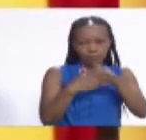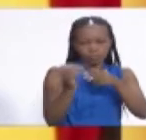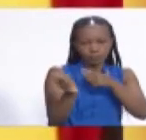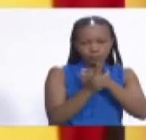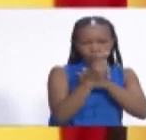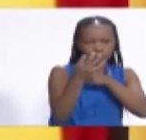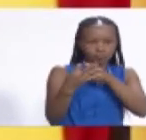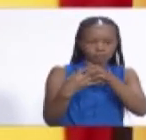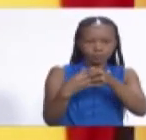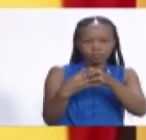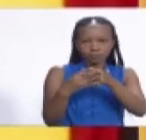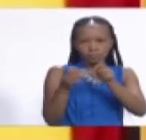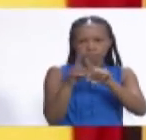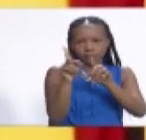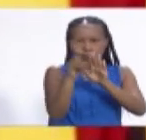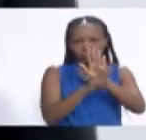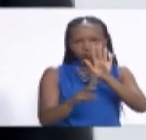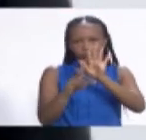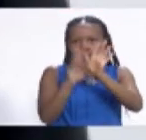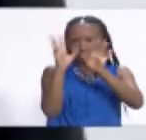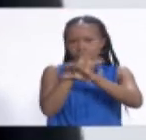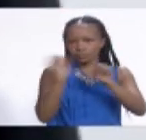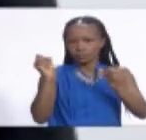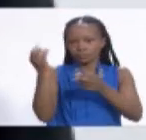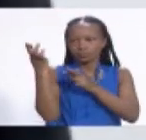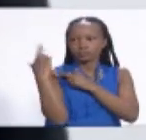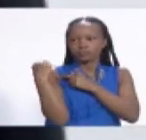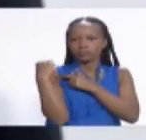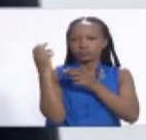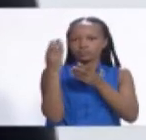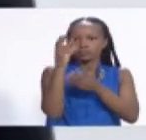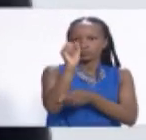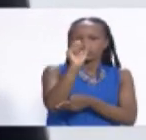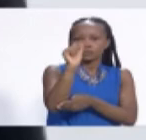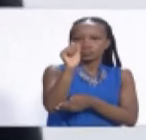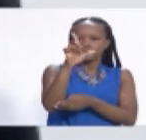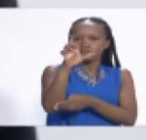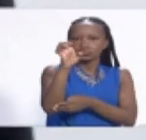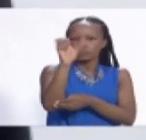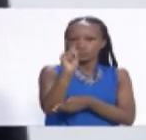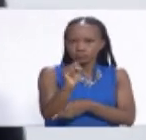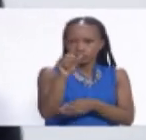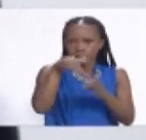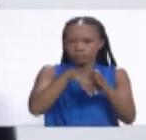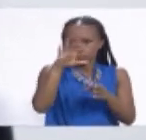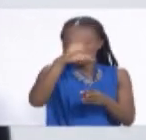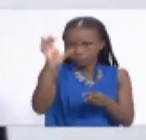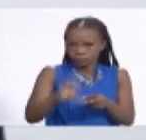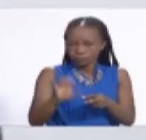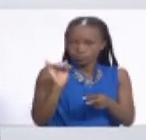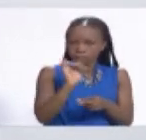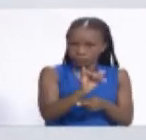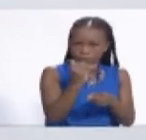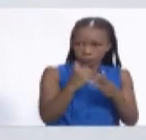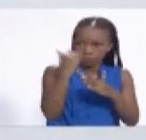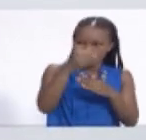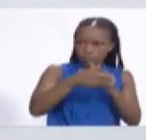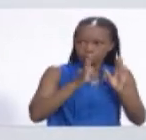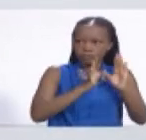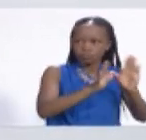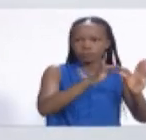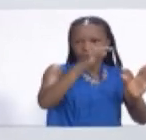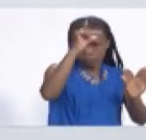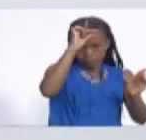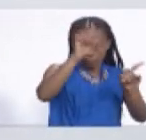Executive Vice President in charge of sales across the oil marketing company's operations in Africa. This was after he left his job as the